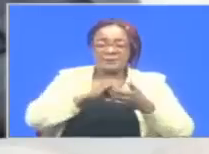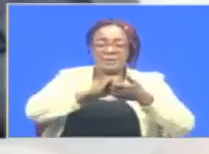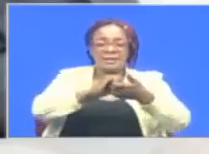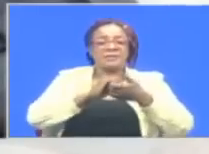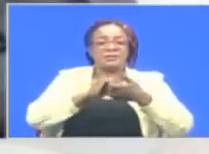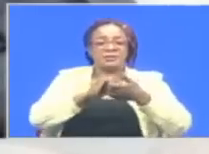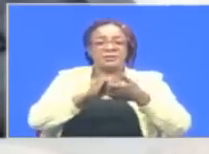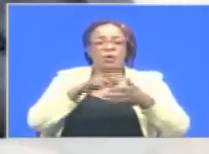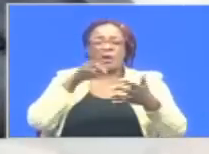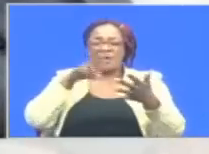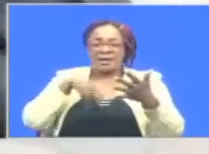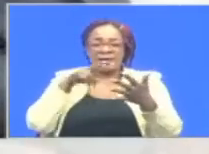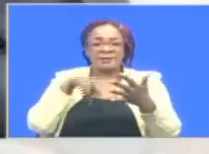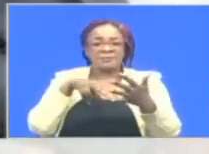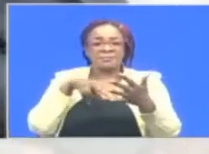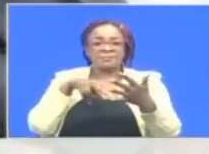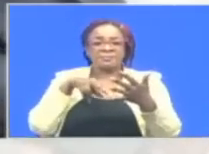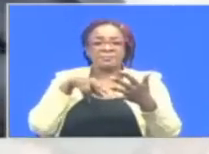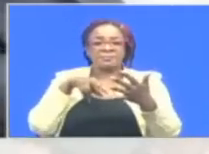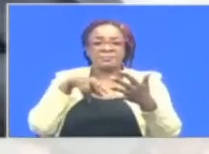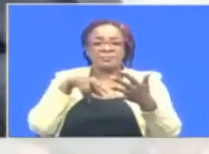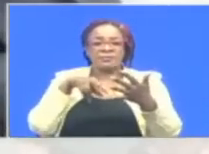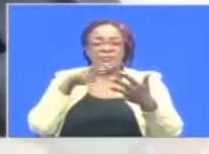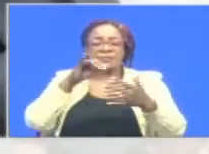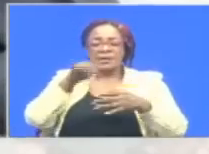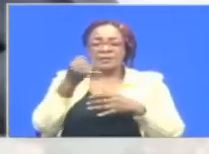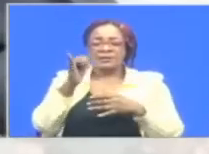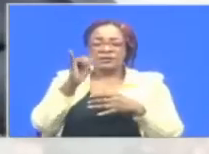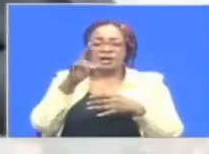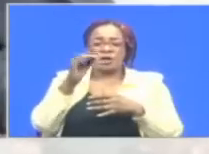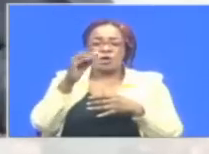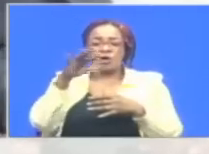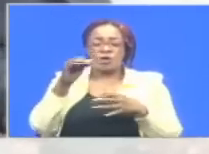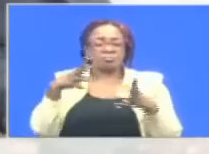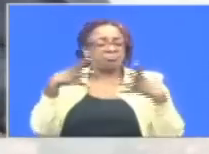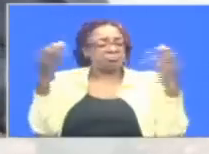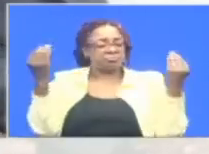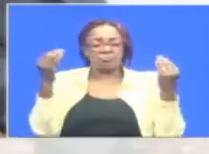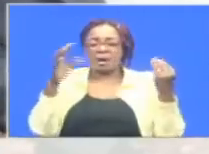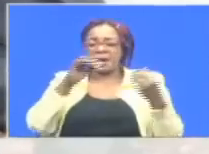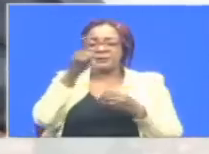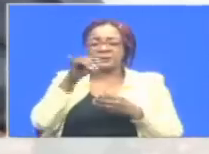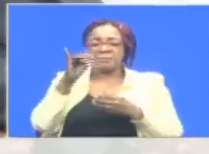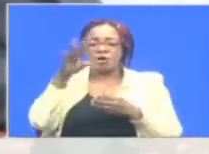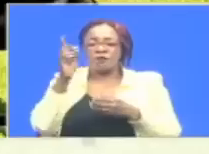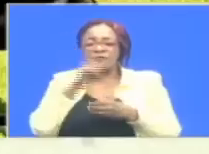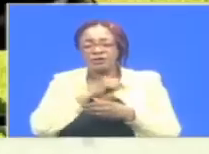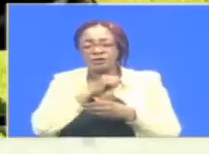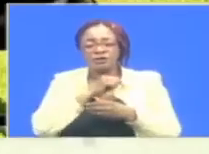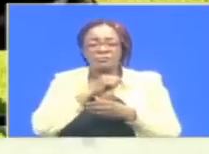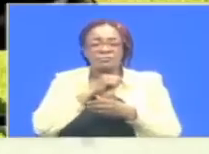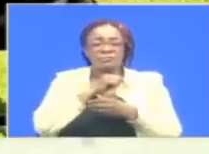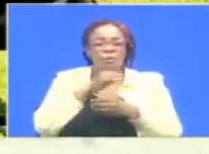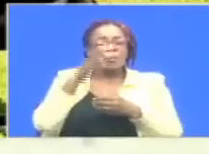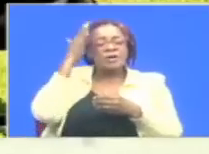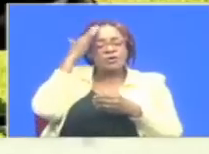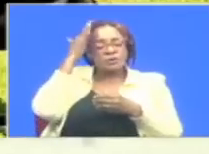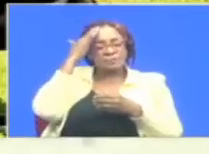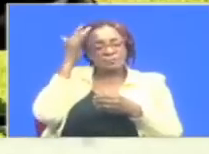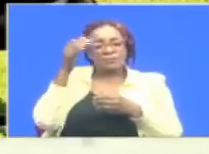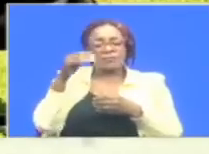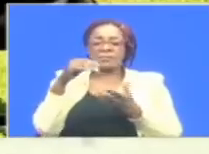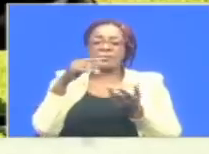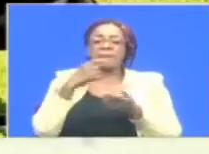in the media that Jirongo is already gone to Azimio. We read in the media that Gideon